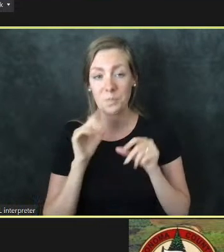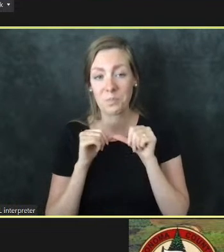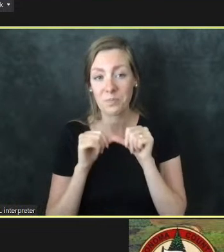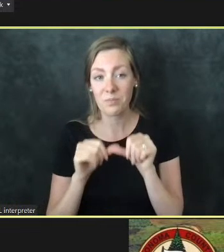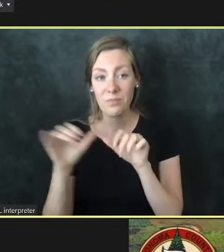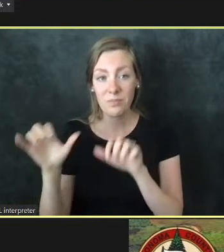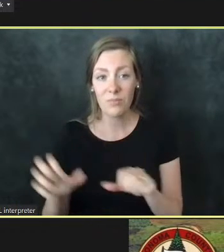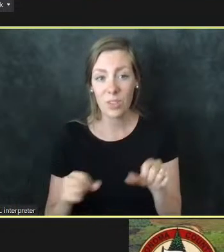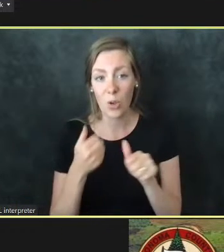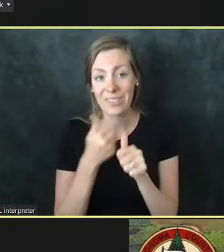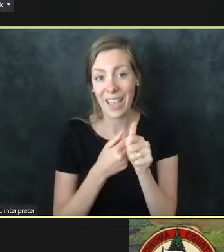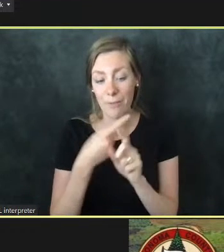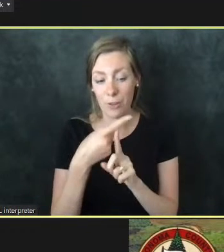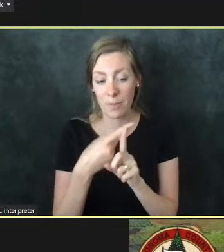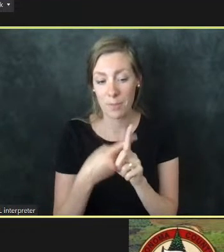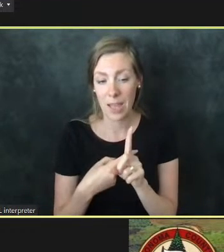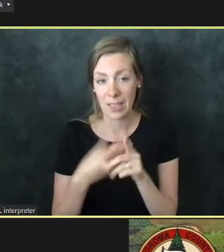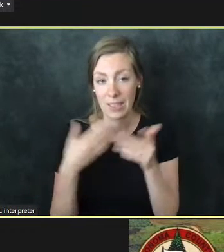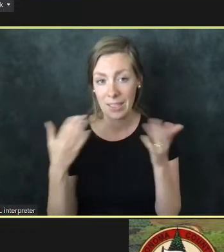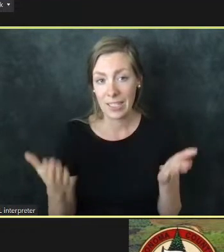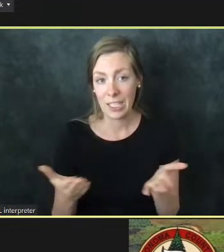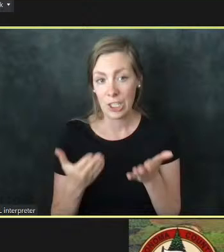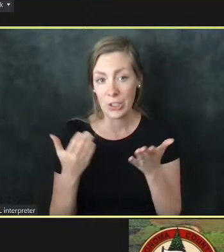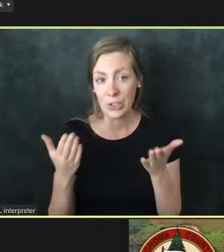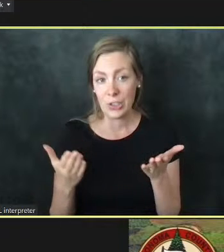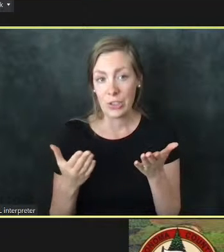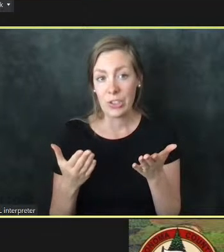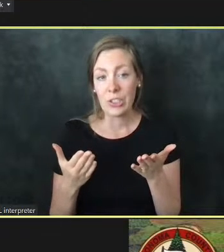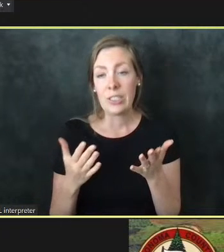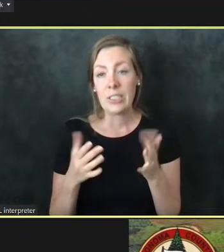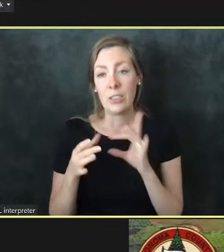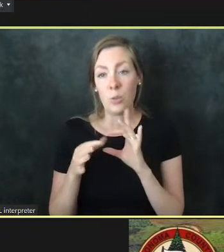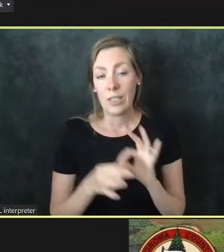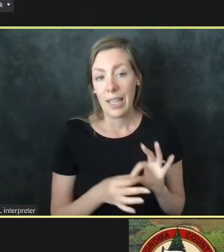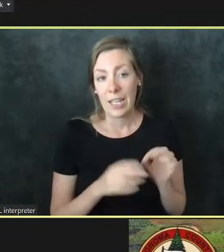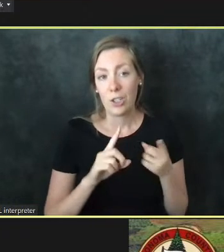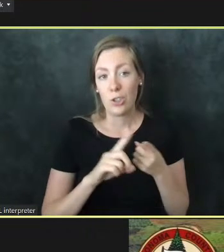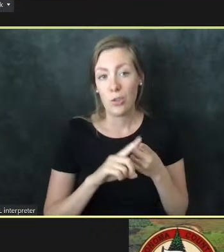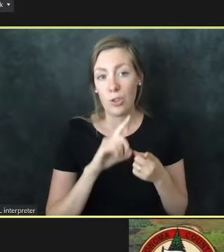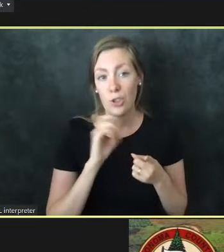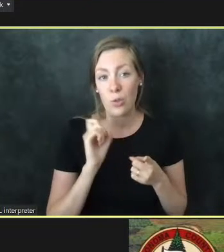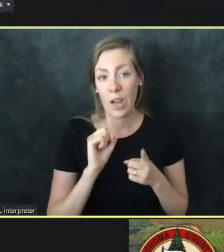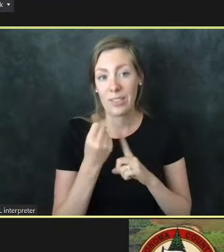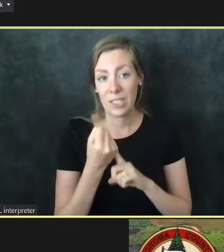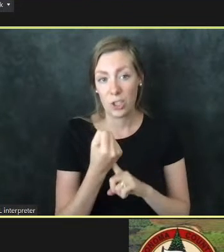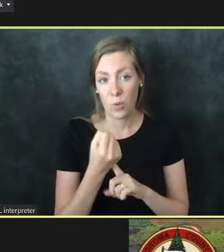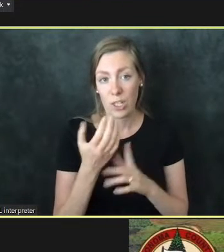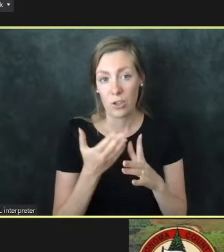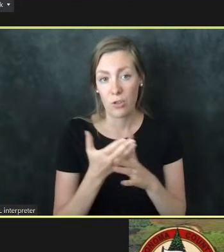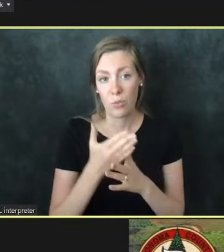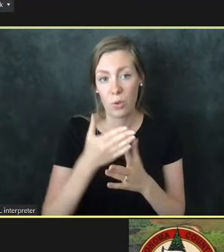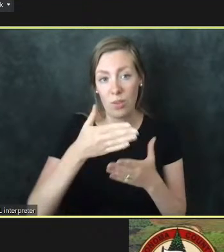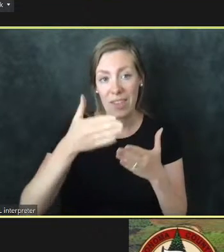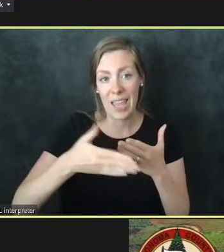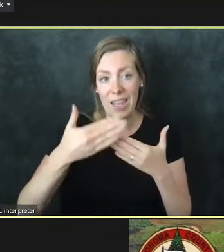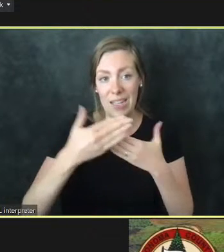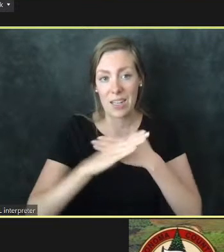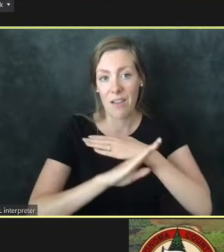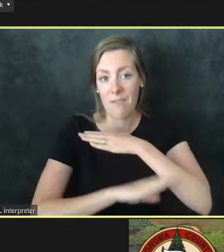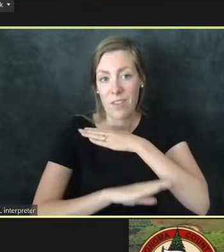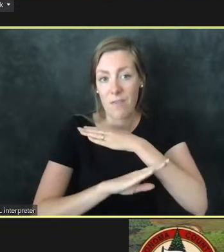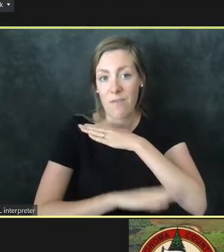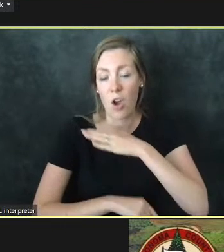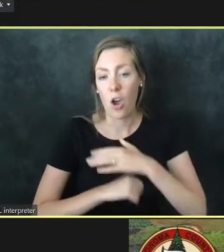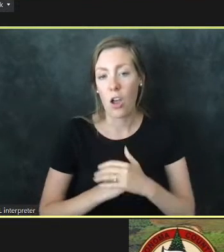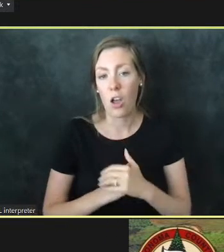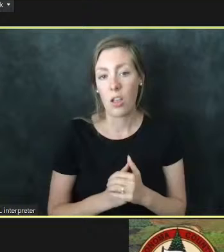hold monthly here concerning drought situations para hablar de la into the situación fall. del condado. So we